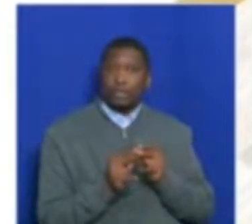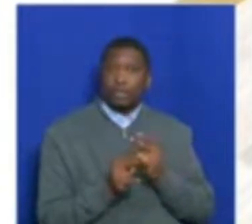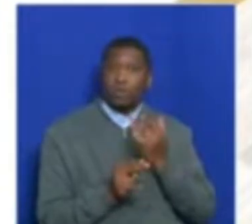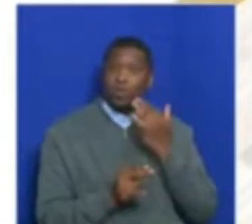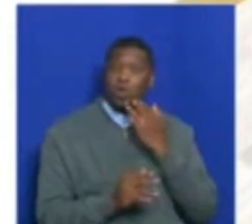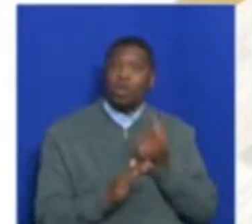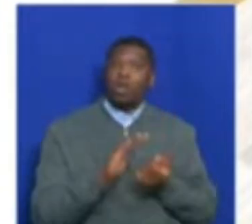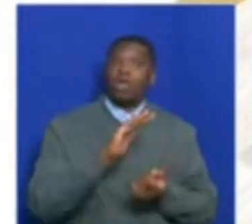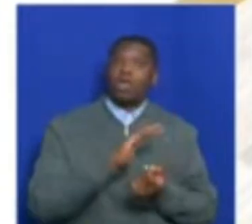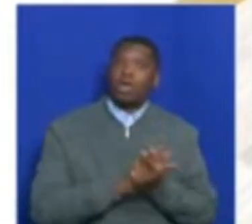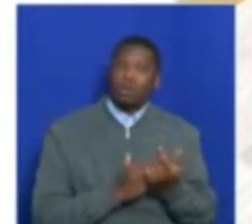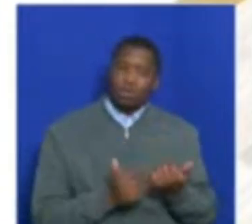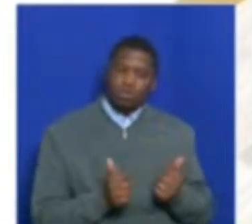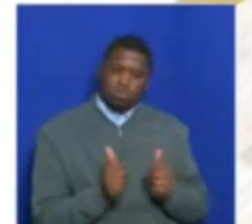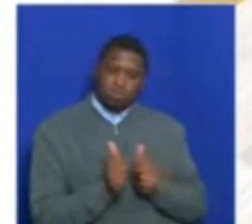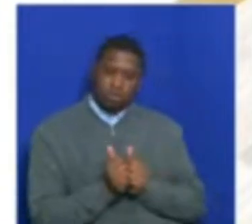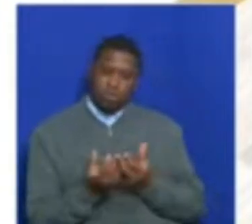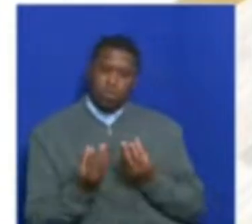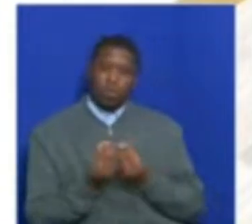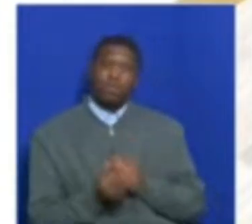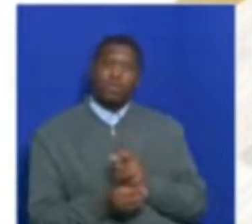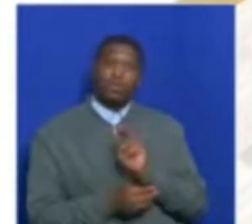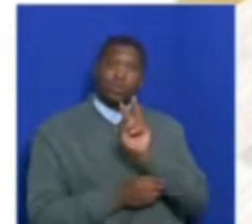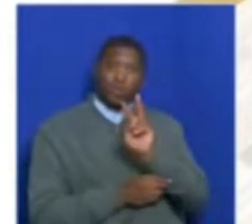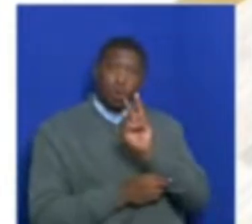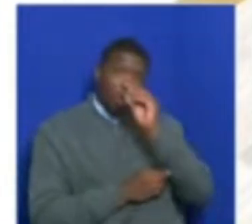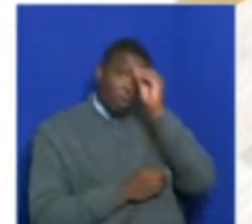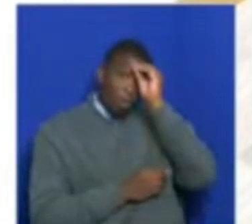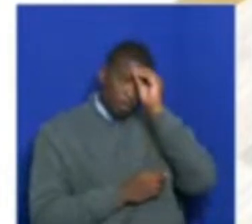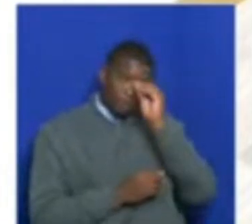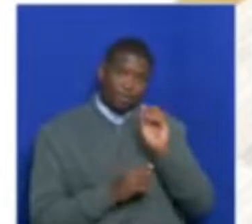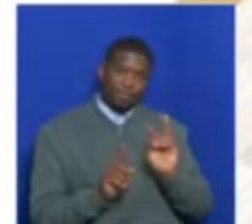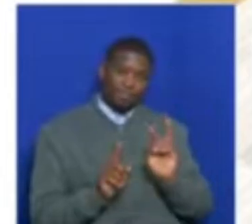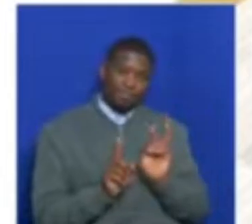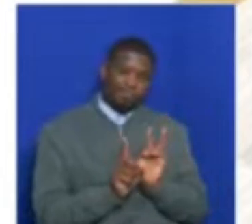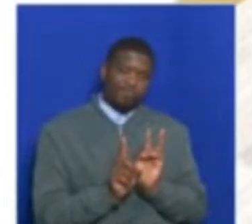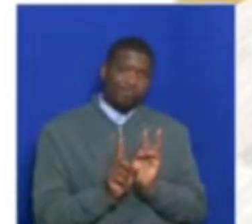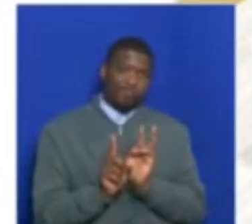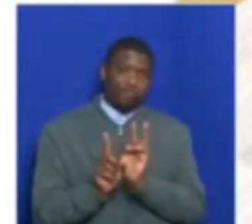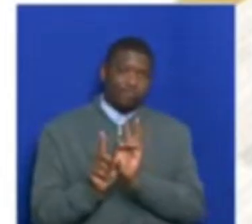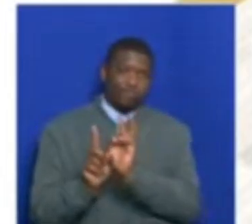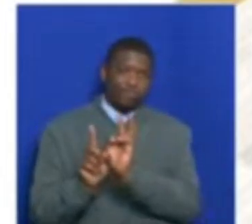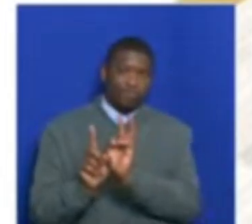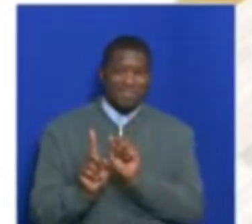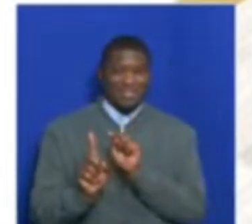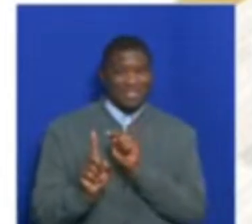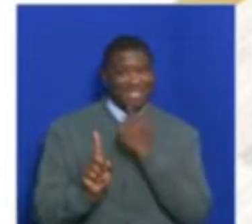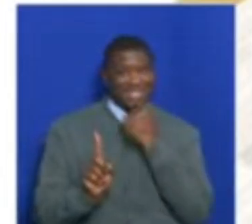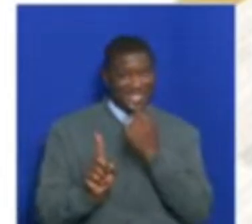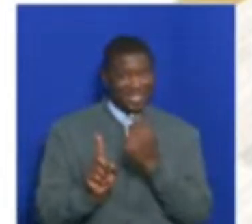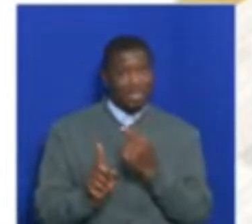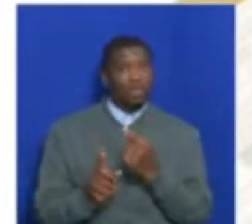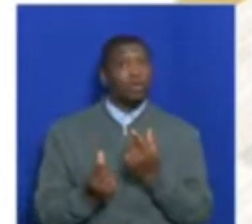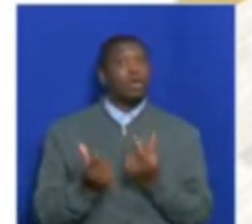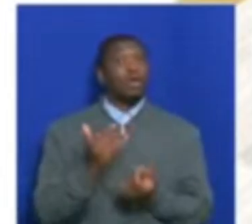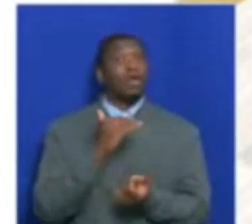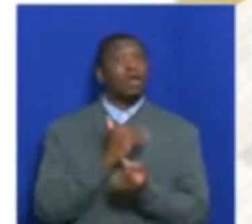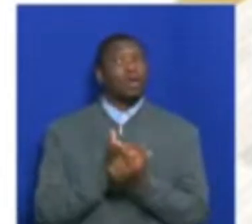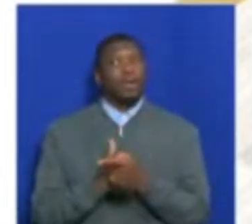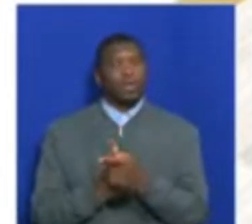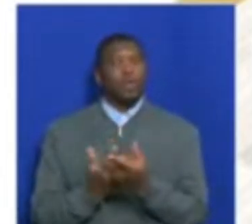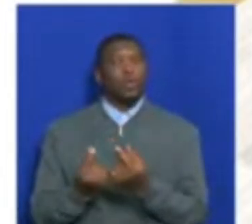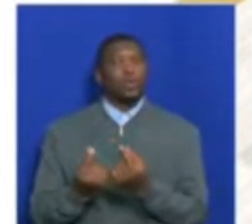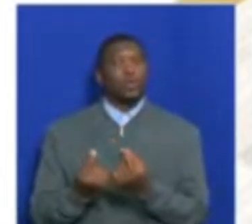2 police officers. The police alleged that the suspect reached for a firearm that was hidden underneath